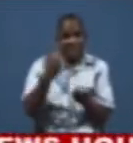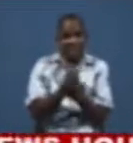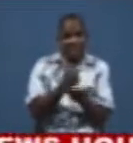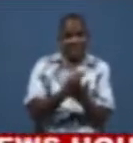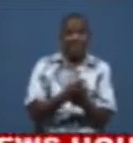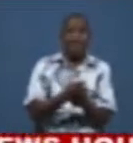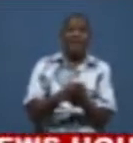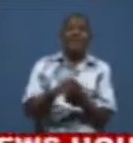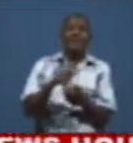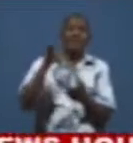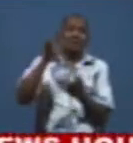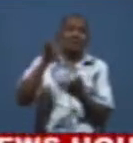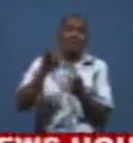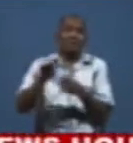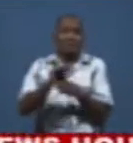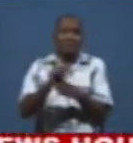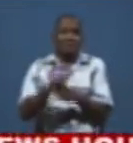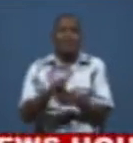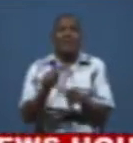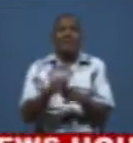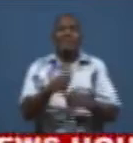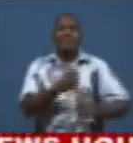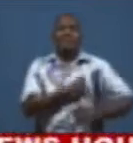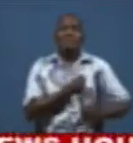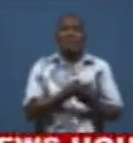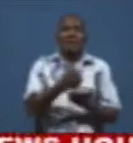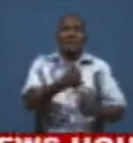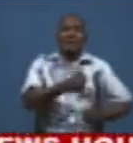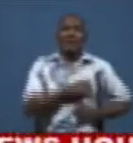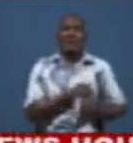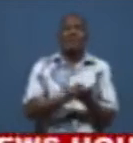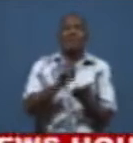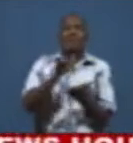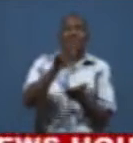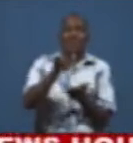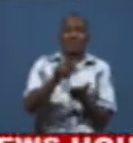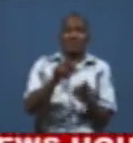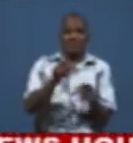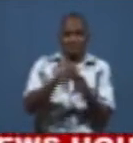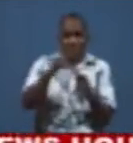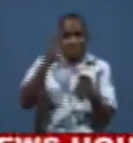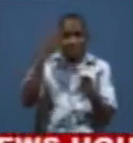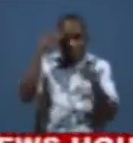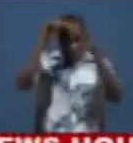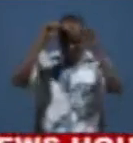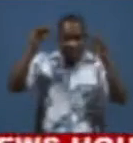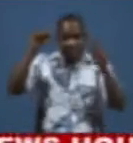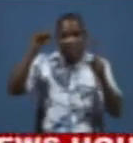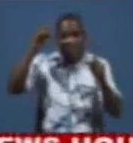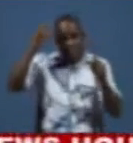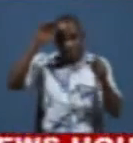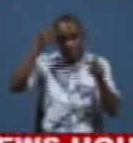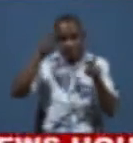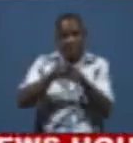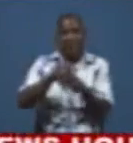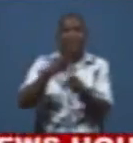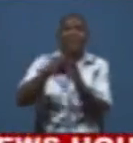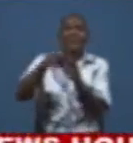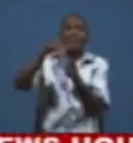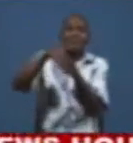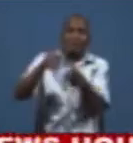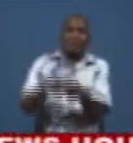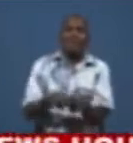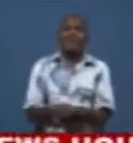and aerospace in purchasing the three military aircraft, is a direct brother of the former President Samuel Adams Mahama.